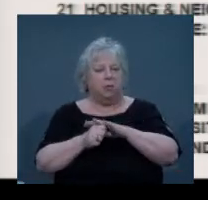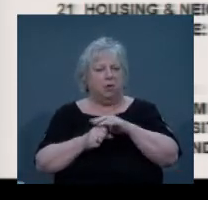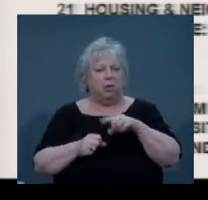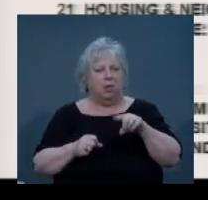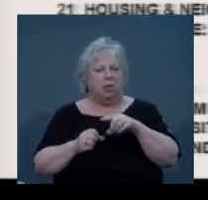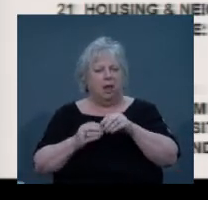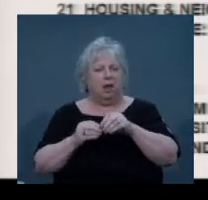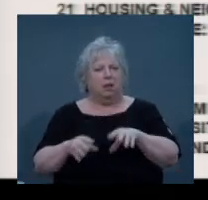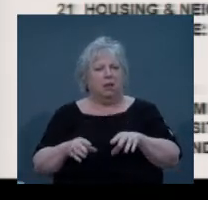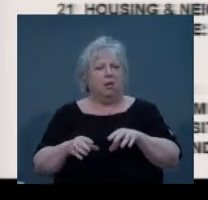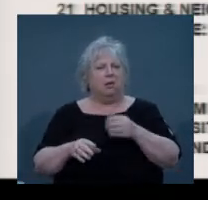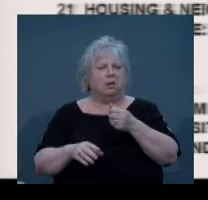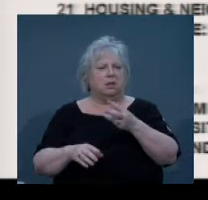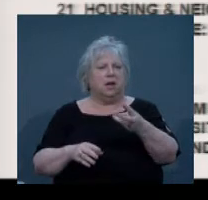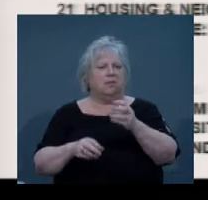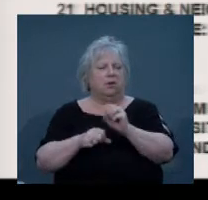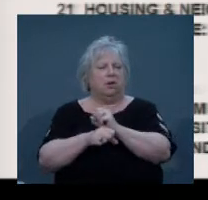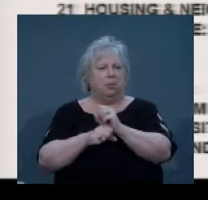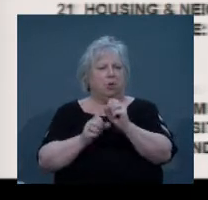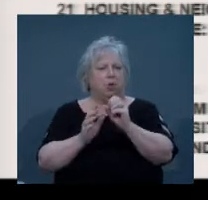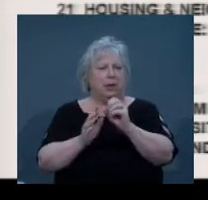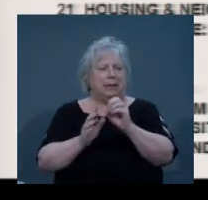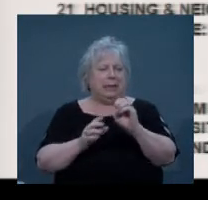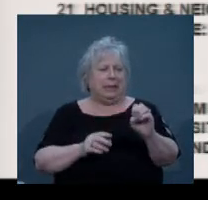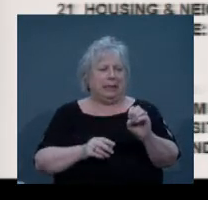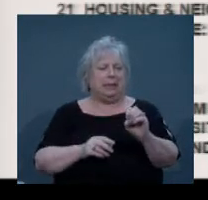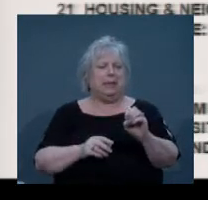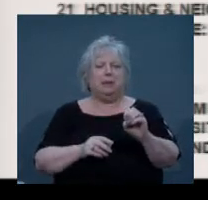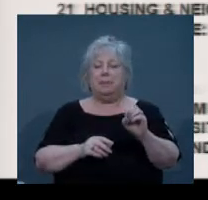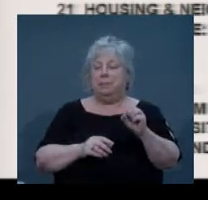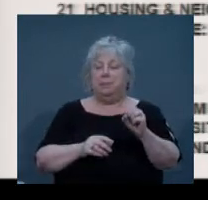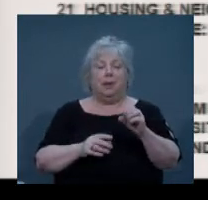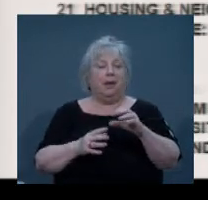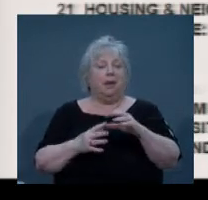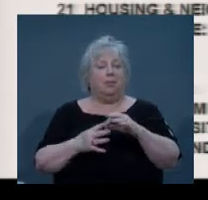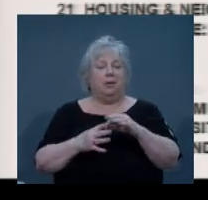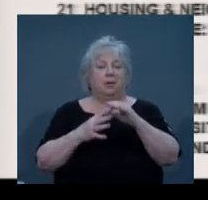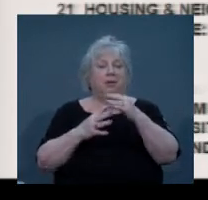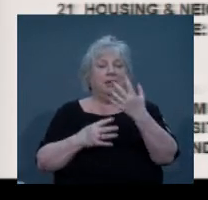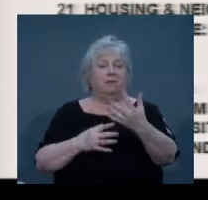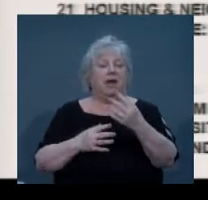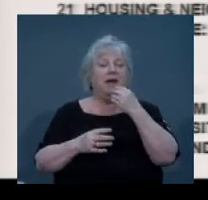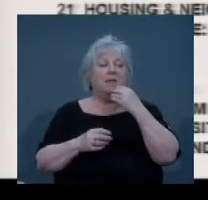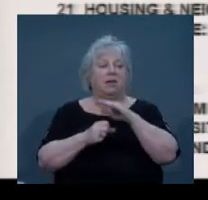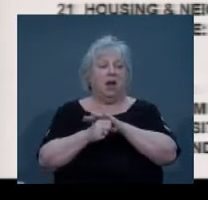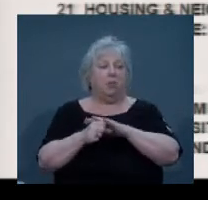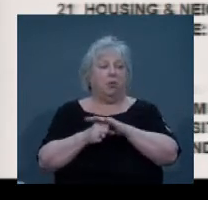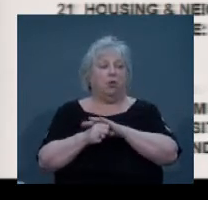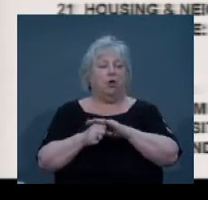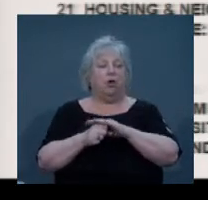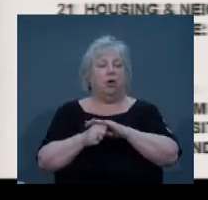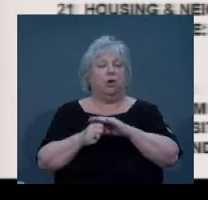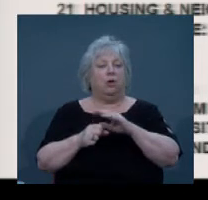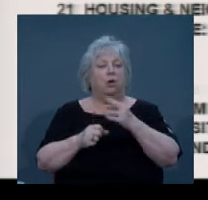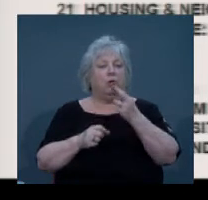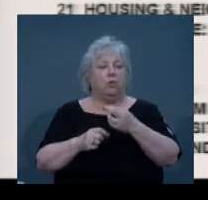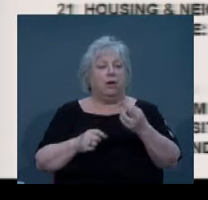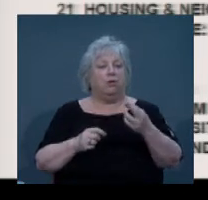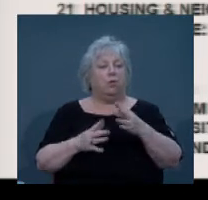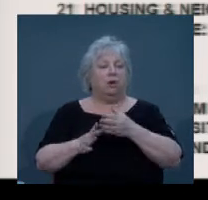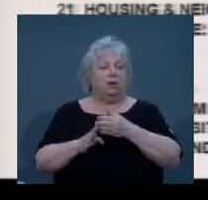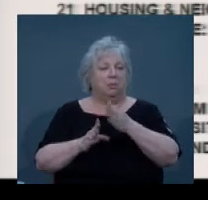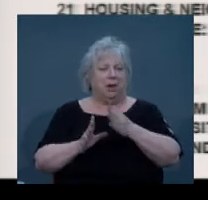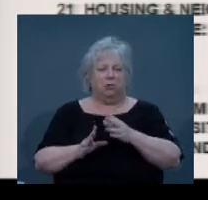lost several employees, particularly 5 neighborhood resource specialists. So how do they still come up